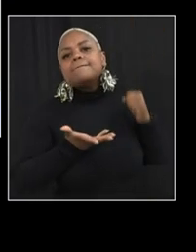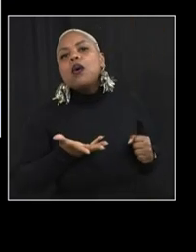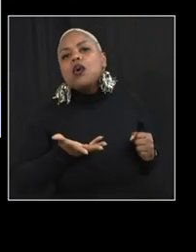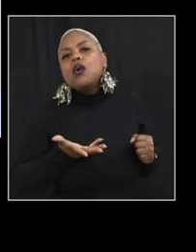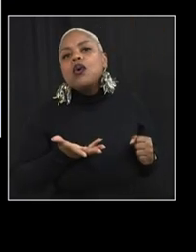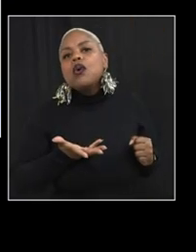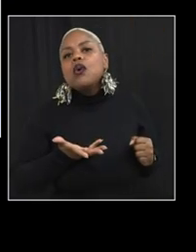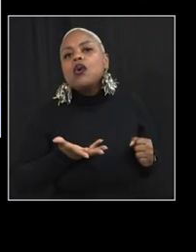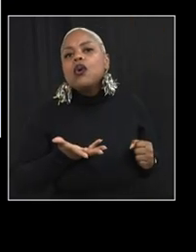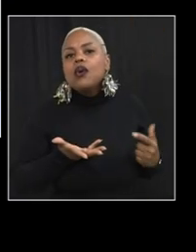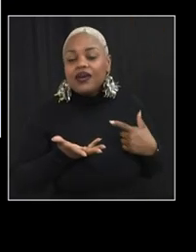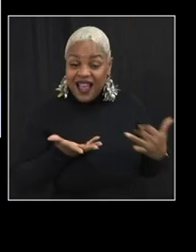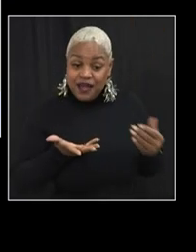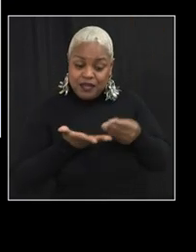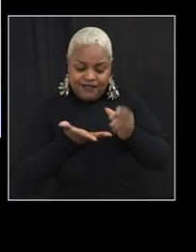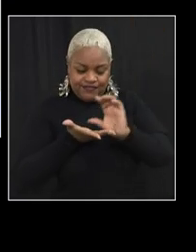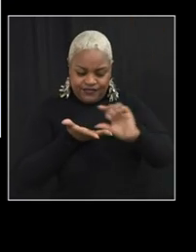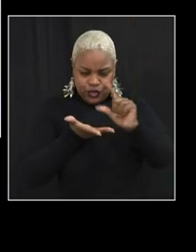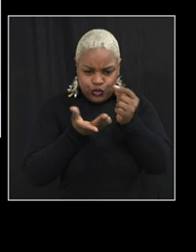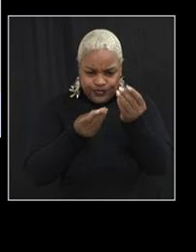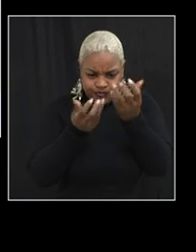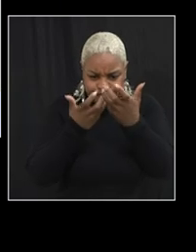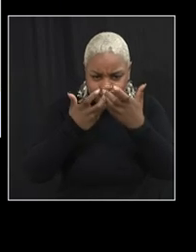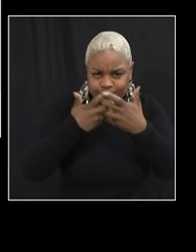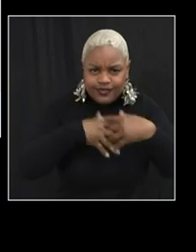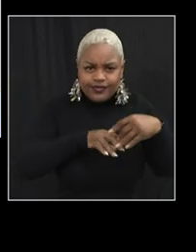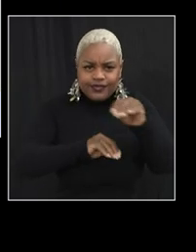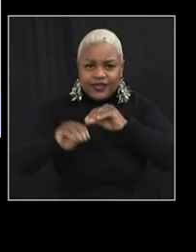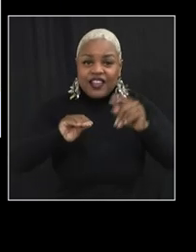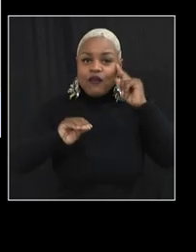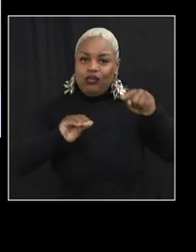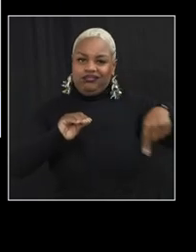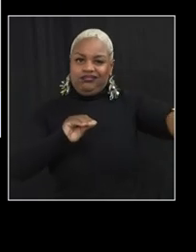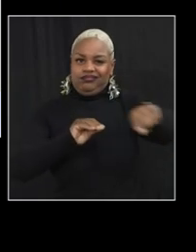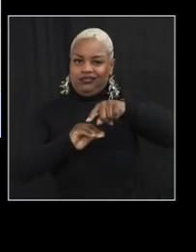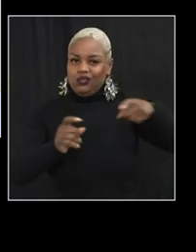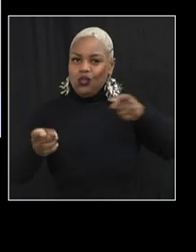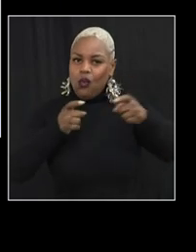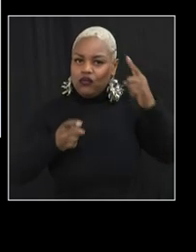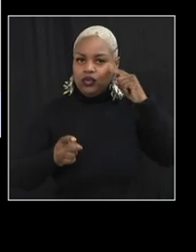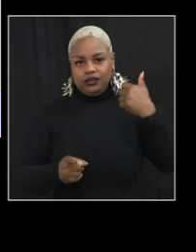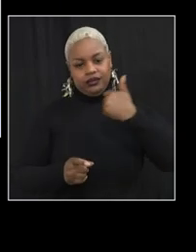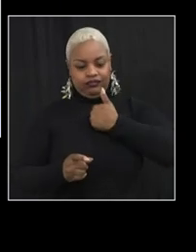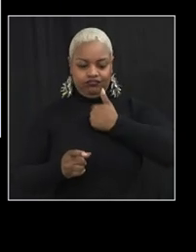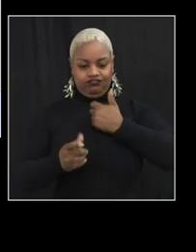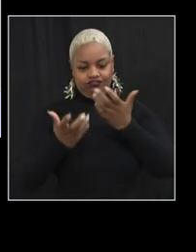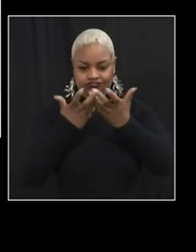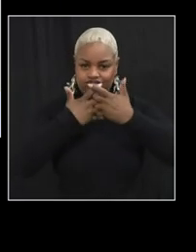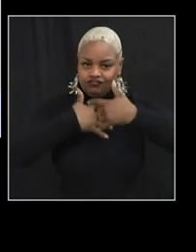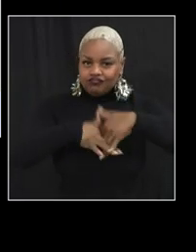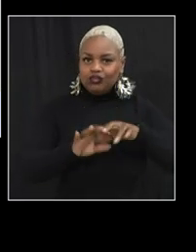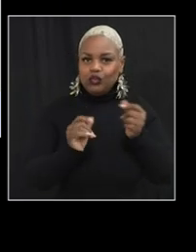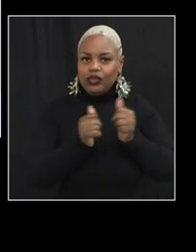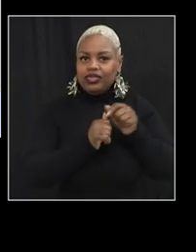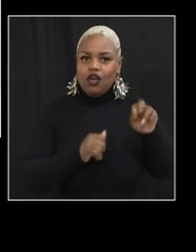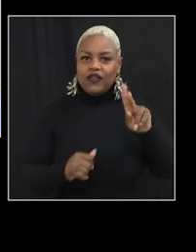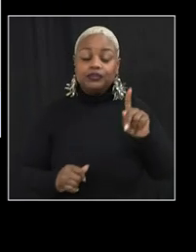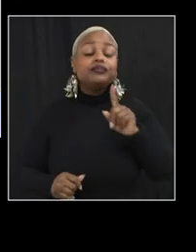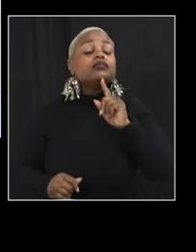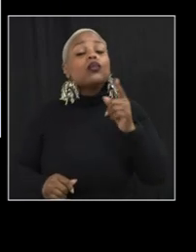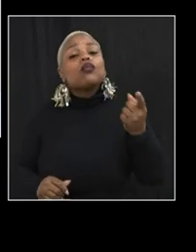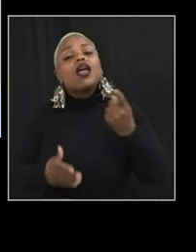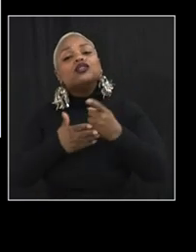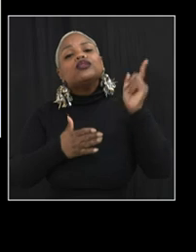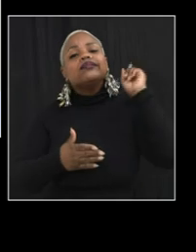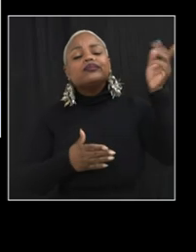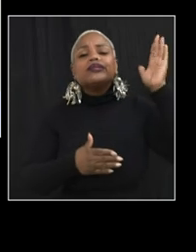RFK, the 174 acres there. Last week or so, I made a presentation in Ward 7 at